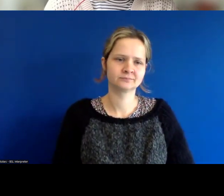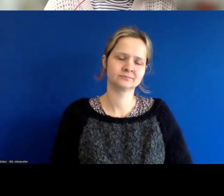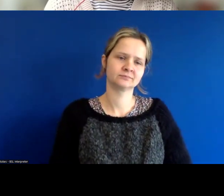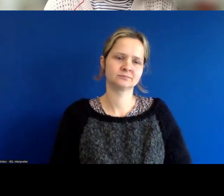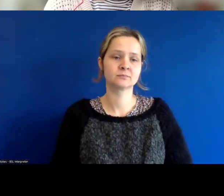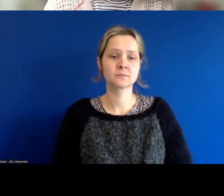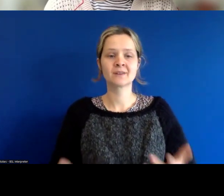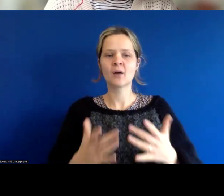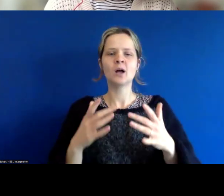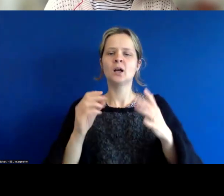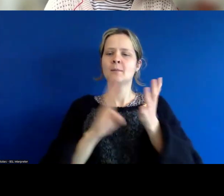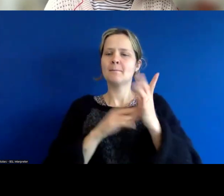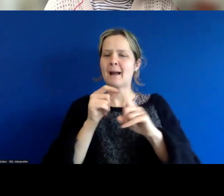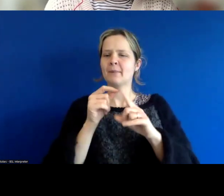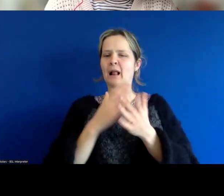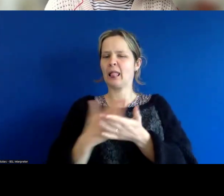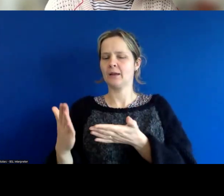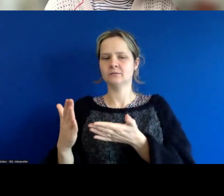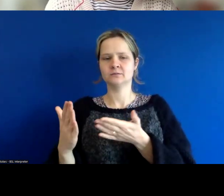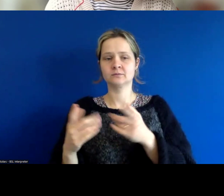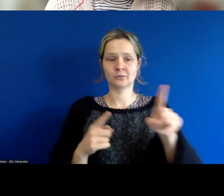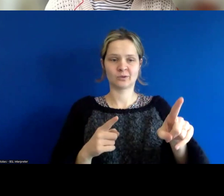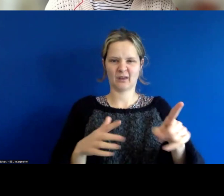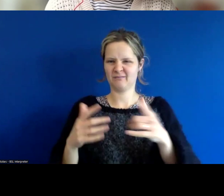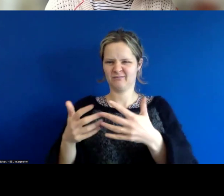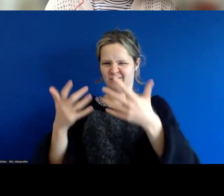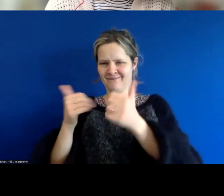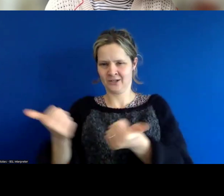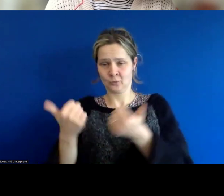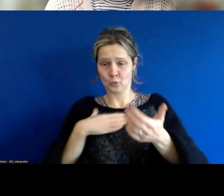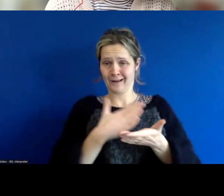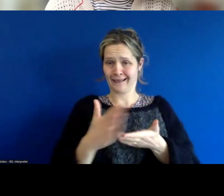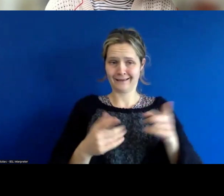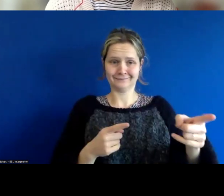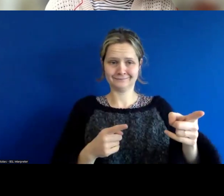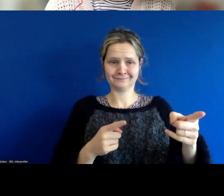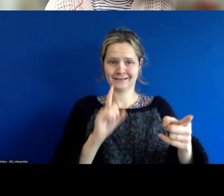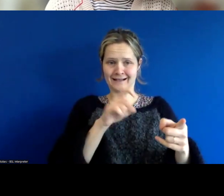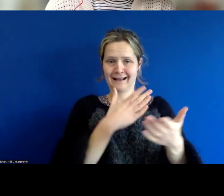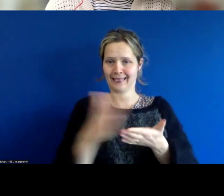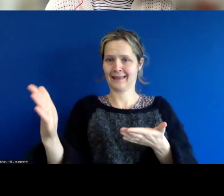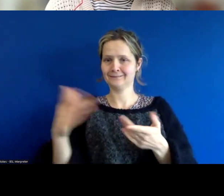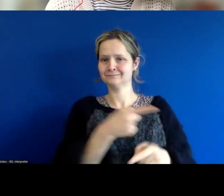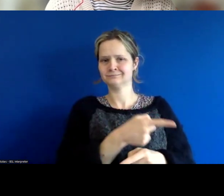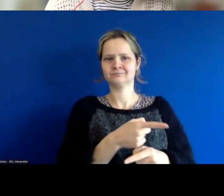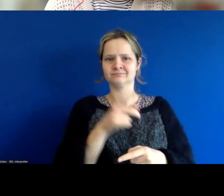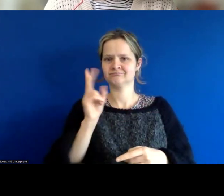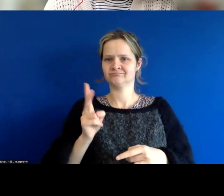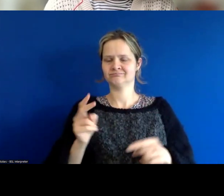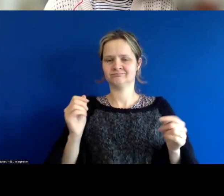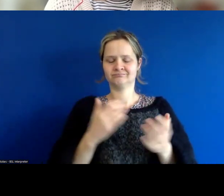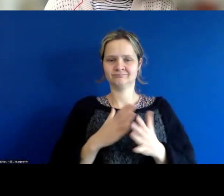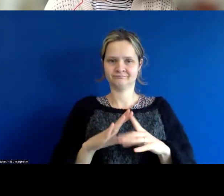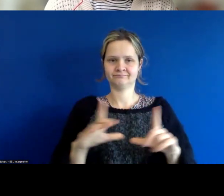So I'm going to clear the map. Sorry, this is this button here, just the one up from the bottom, clear map, and then we can just start again.